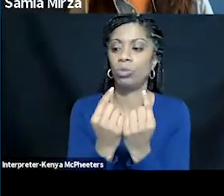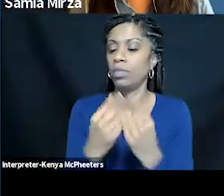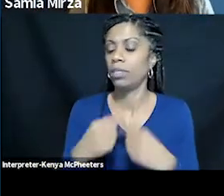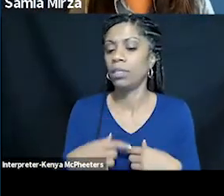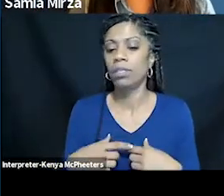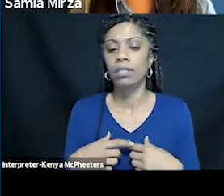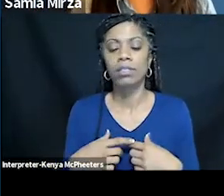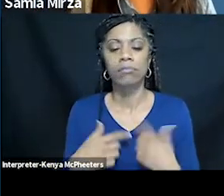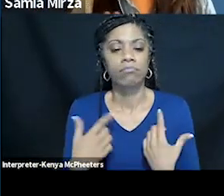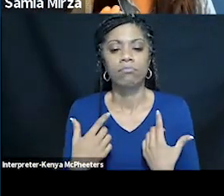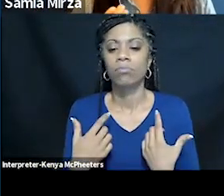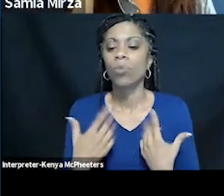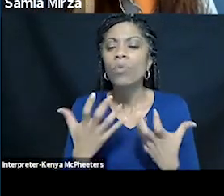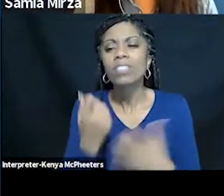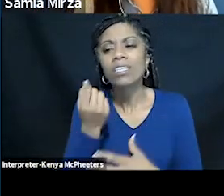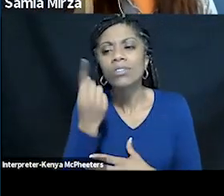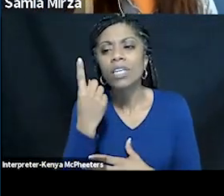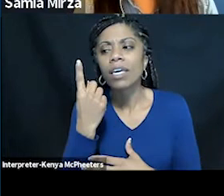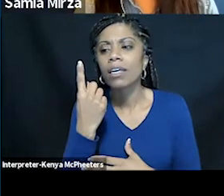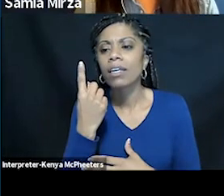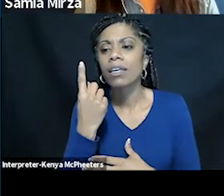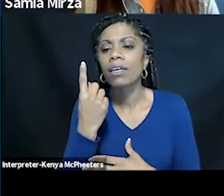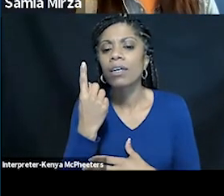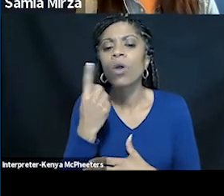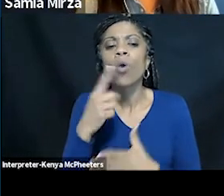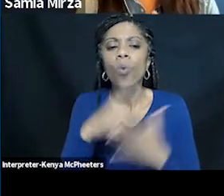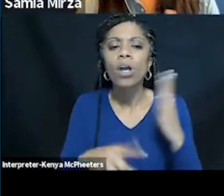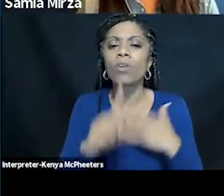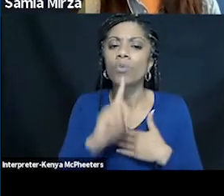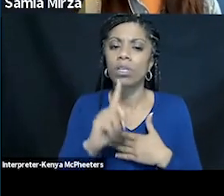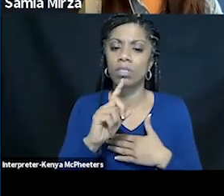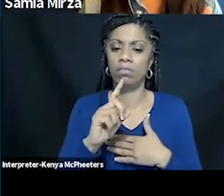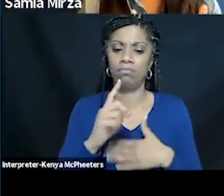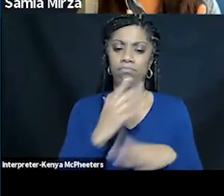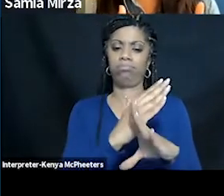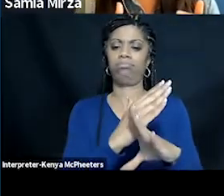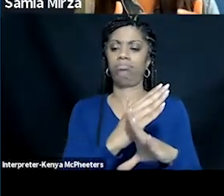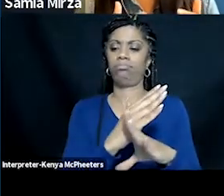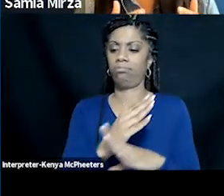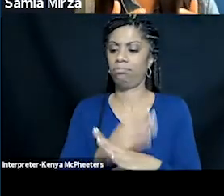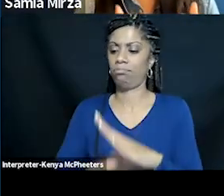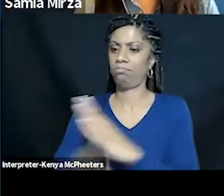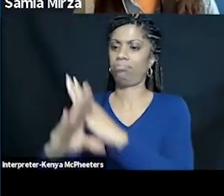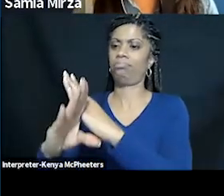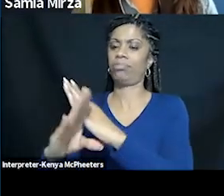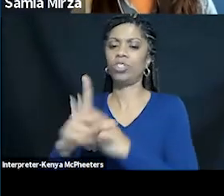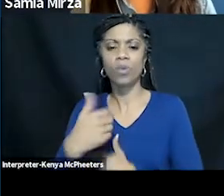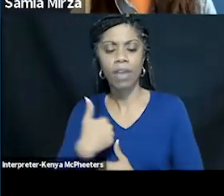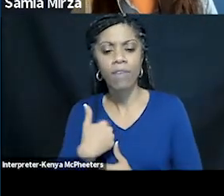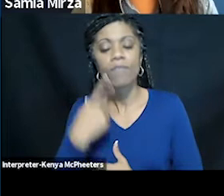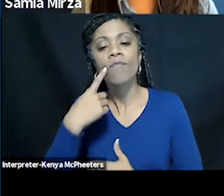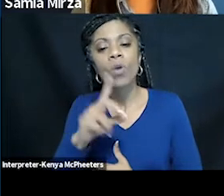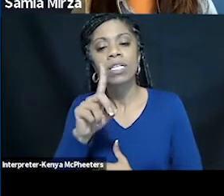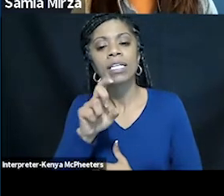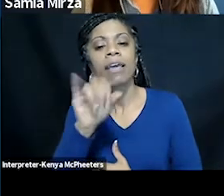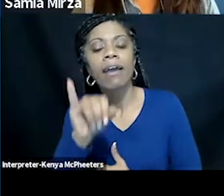we really wanted to understand, like, what are the roadblocks when it comes to communications for DEI,